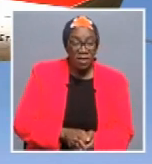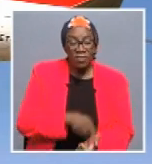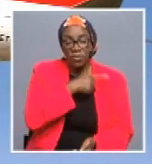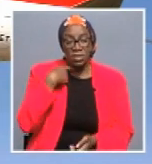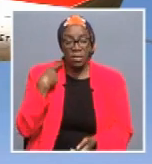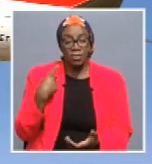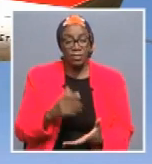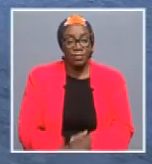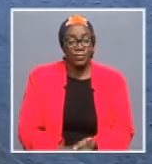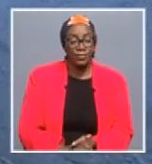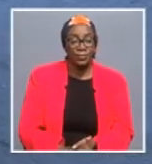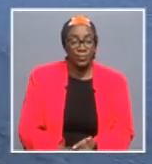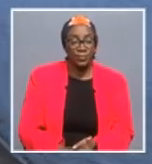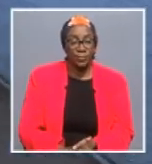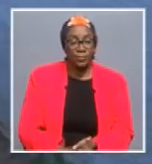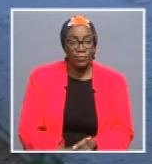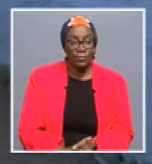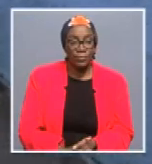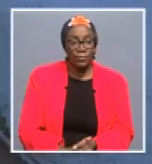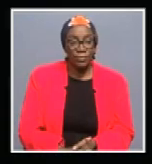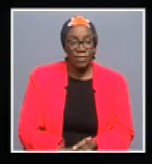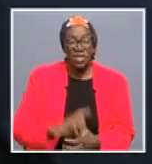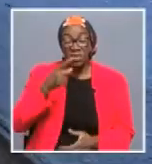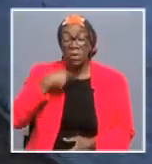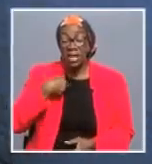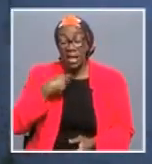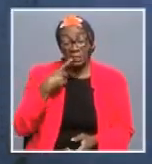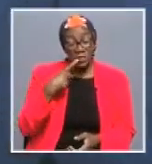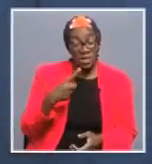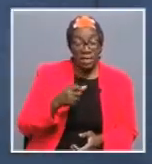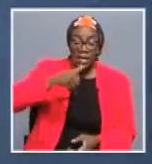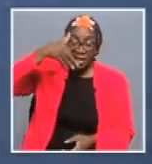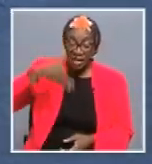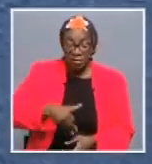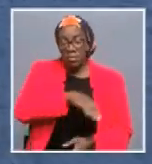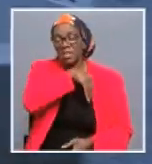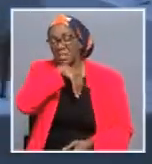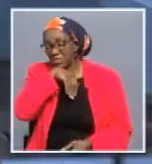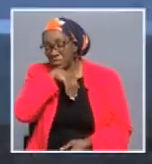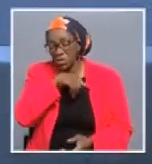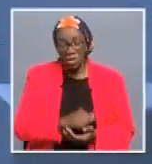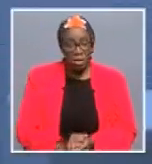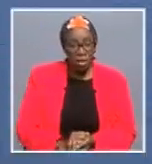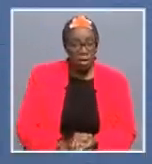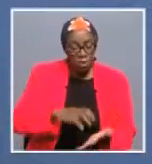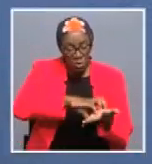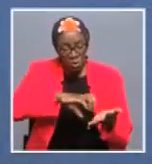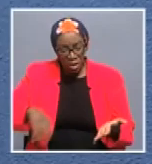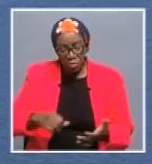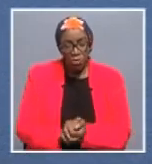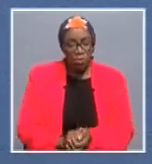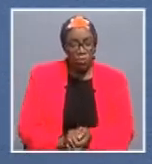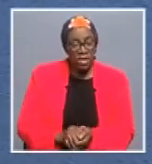so basically, what I'm also then saying, Namibia's refusal to grant a waiver in this